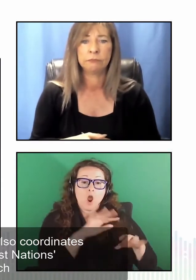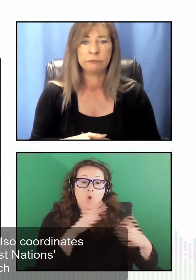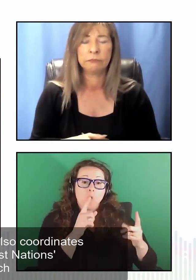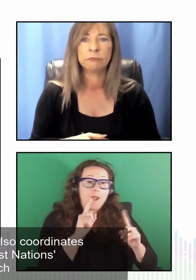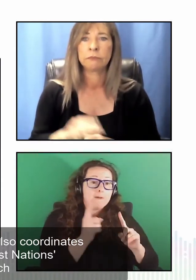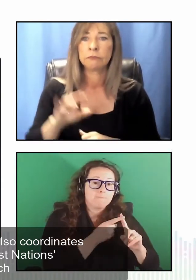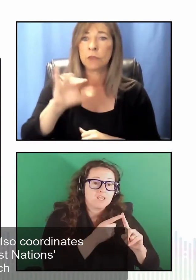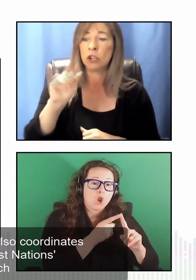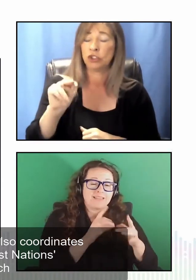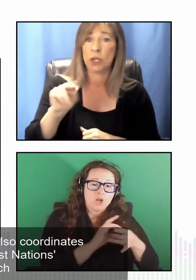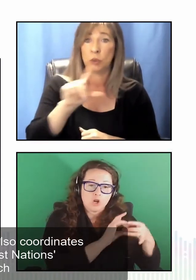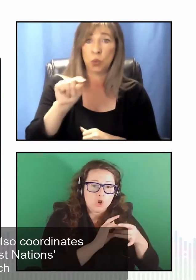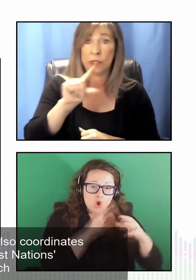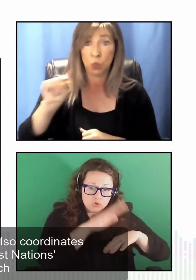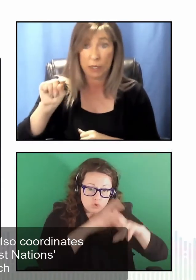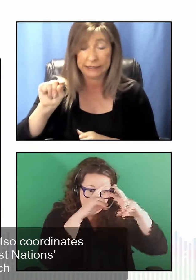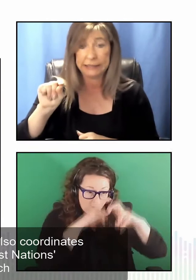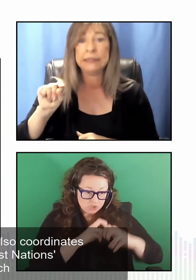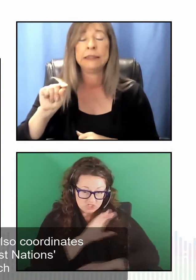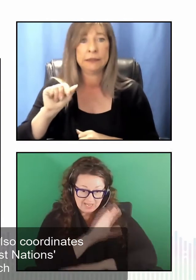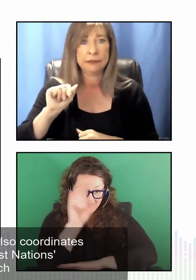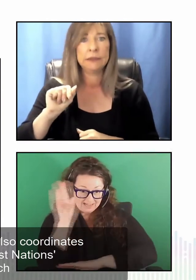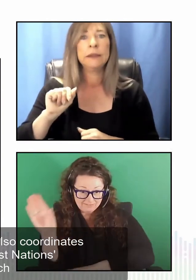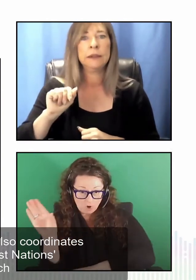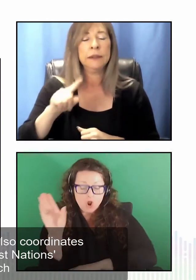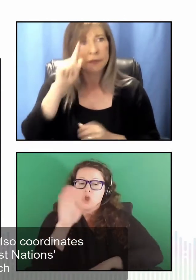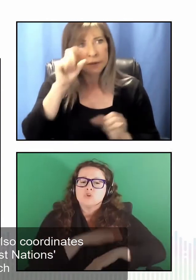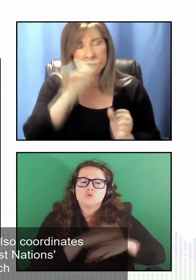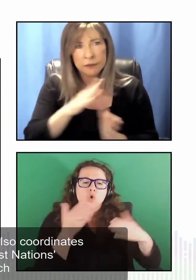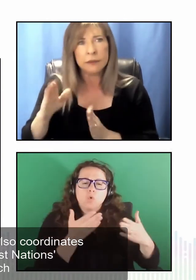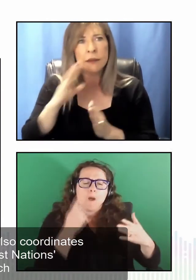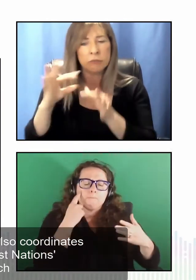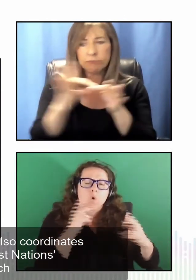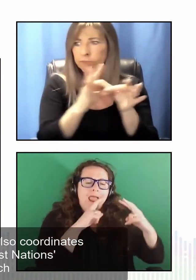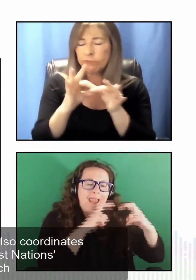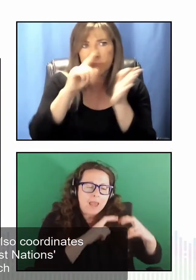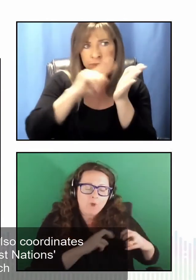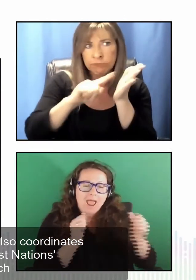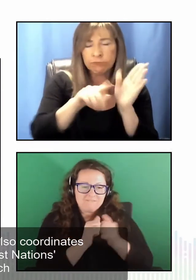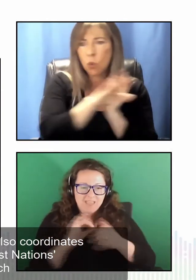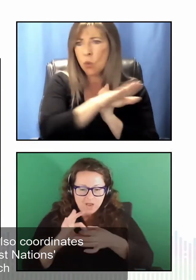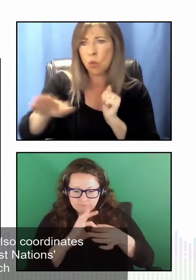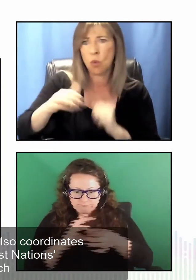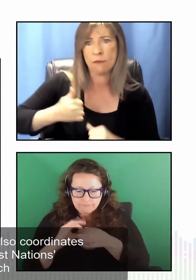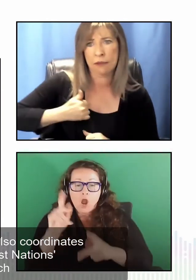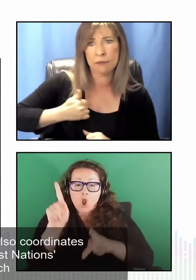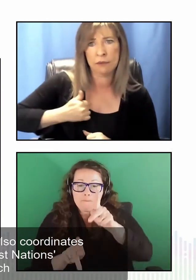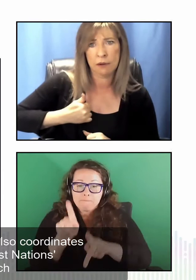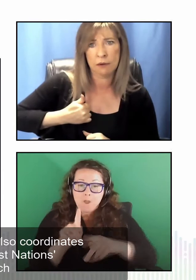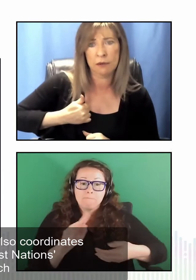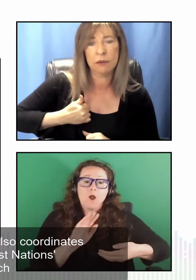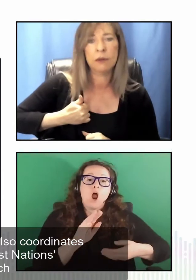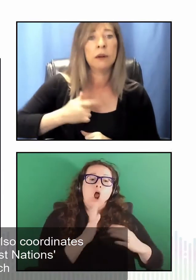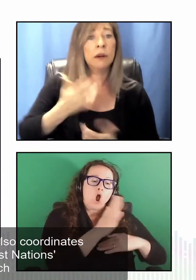that strategy also coordinates research across Canada to do work